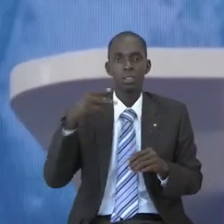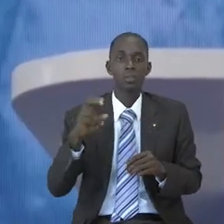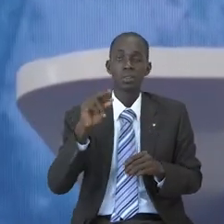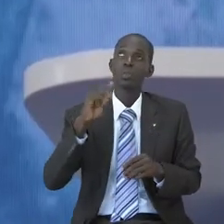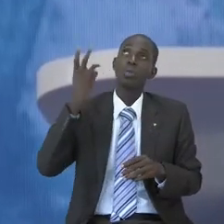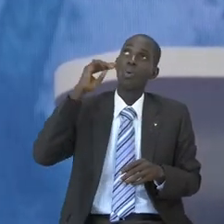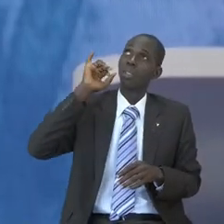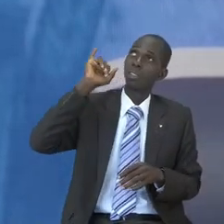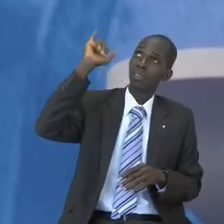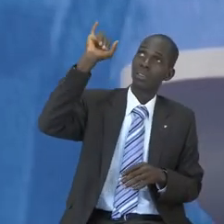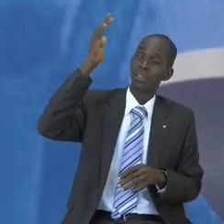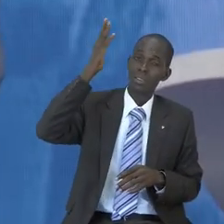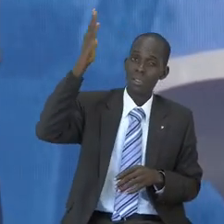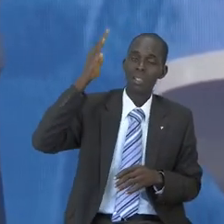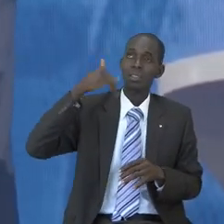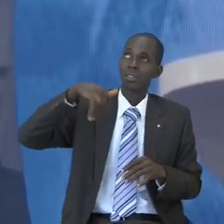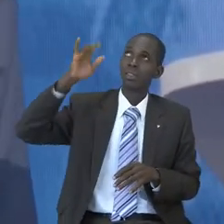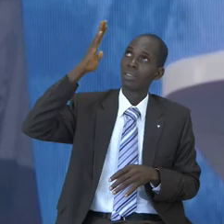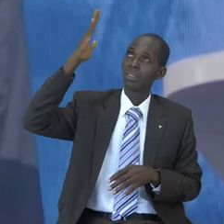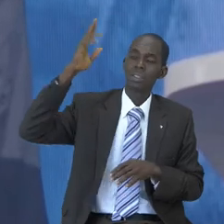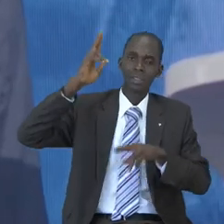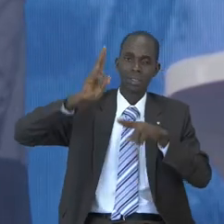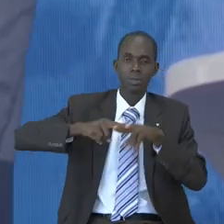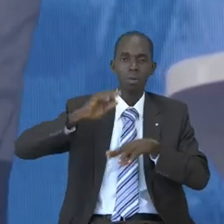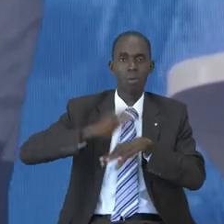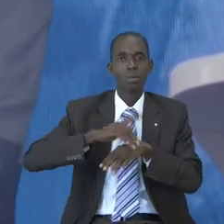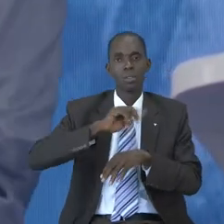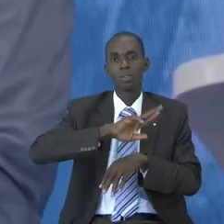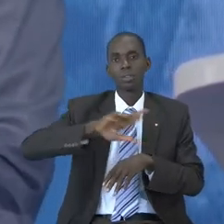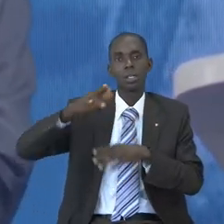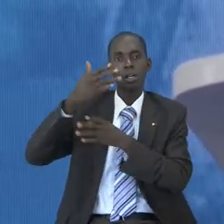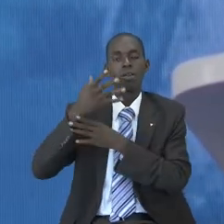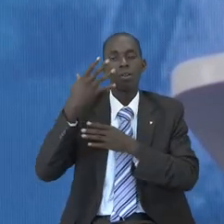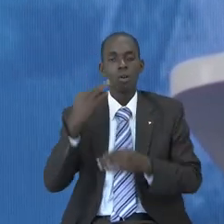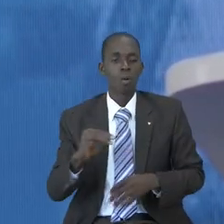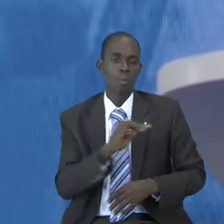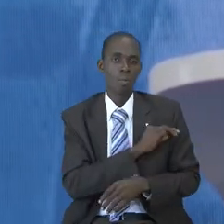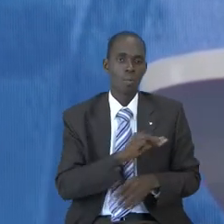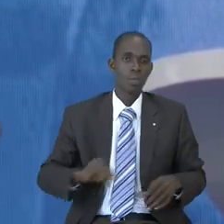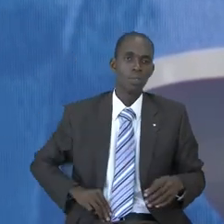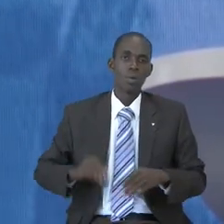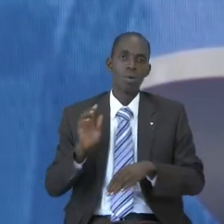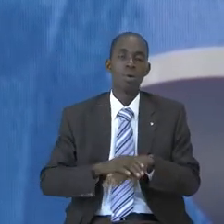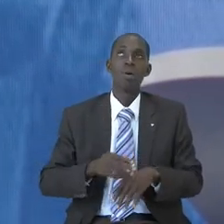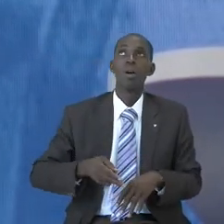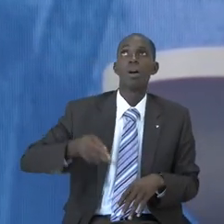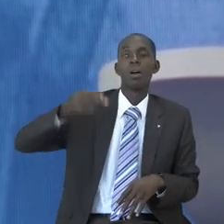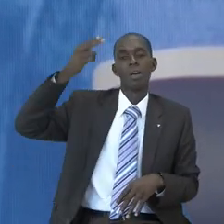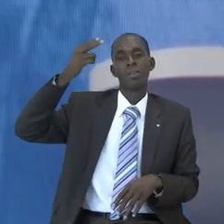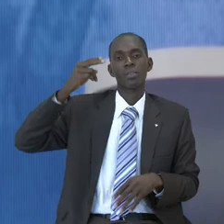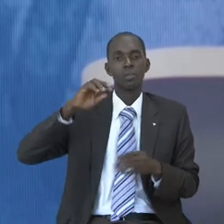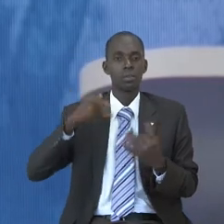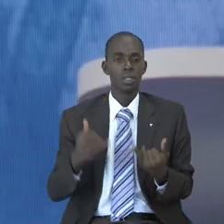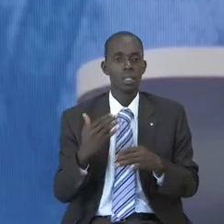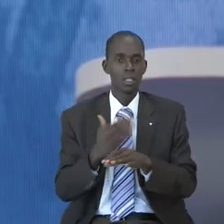there, and he's seated on the right hand of majesty on high. Let's go to number